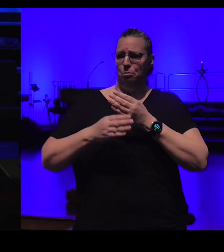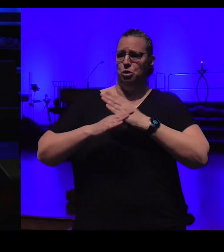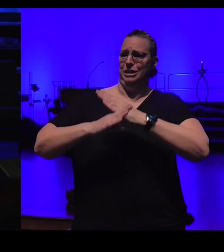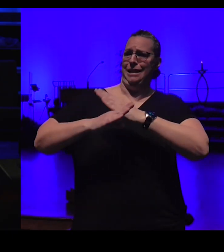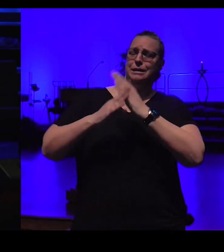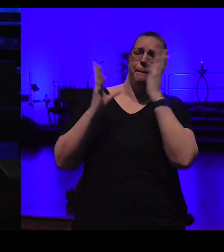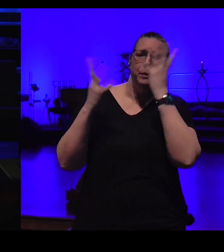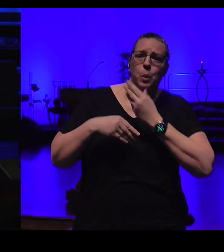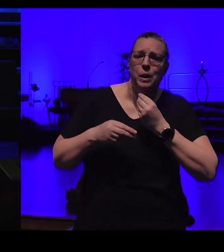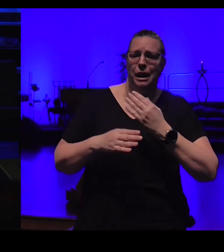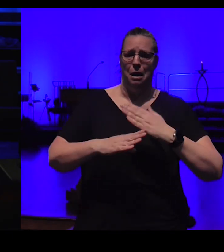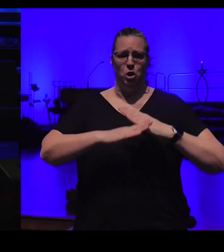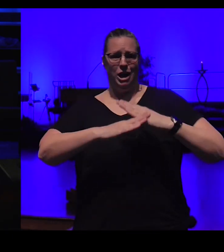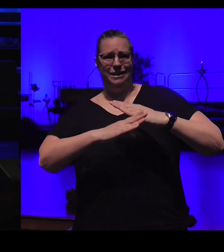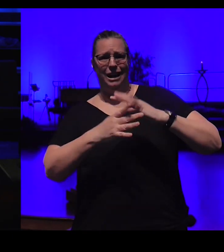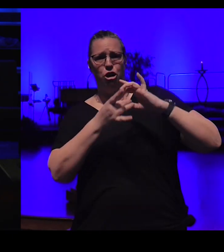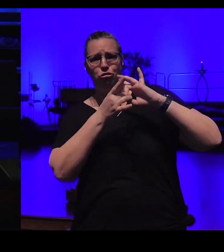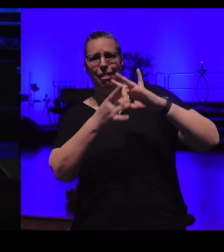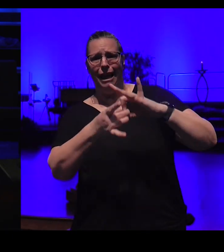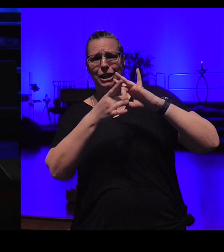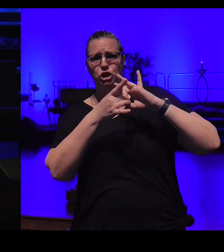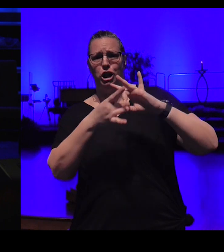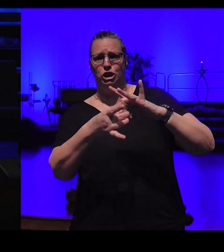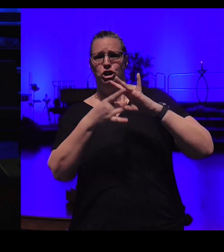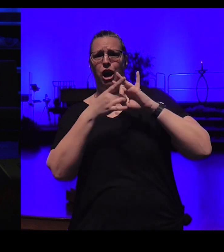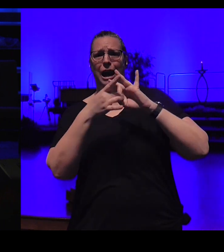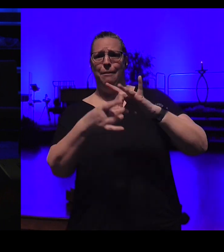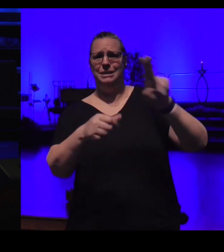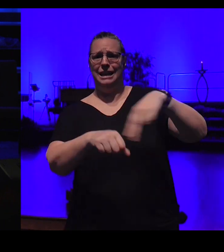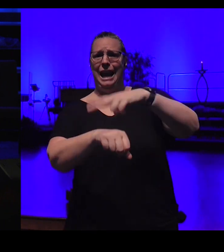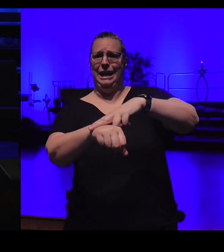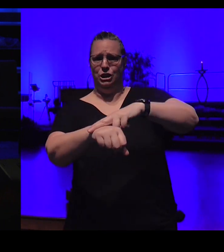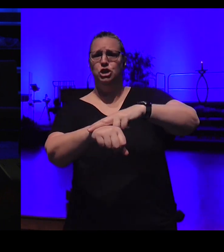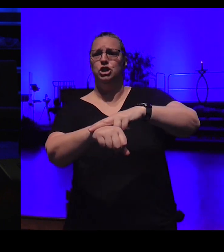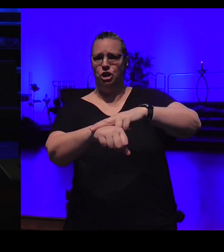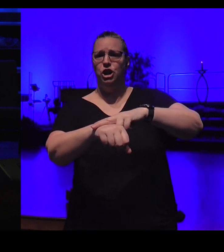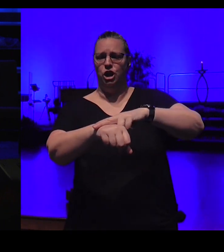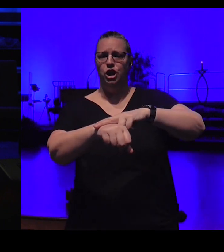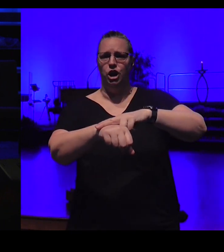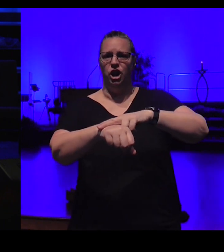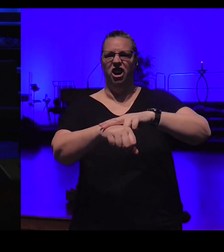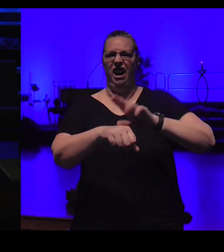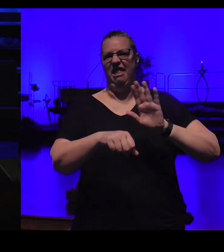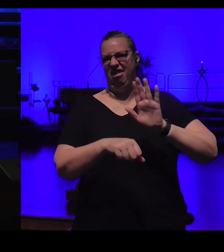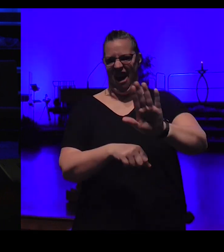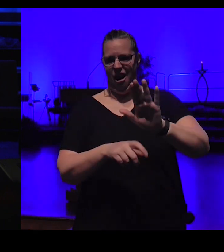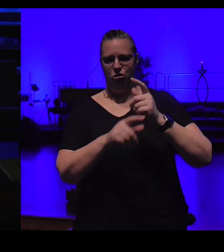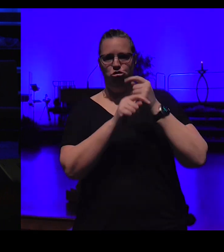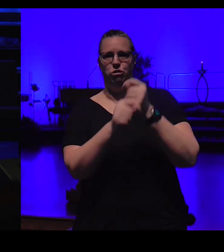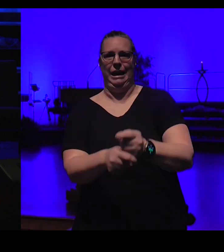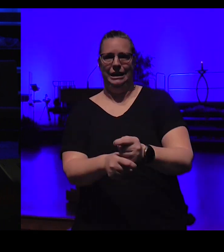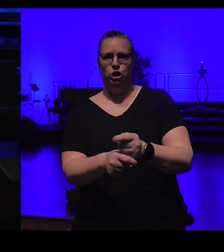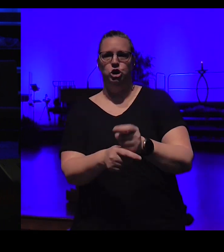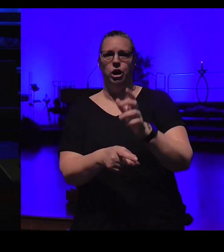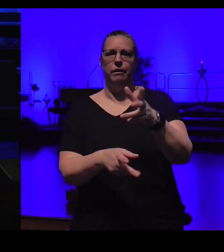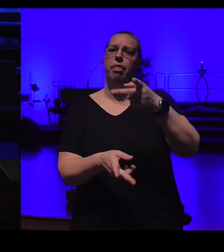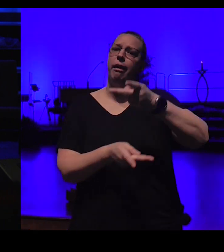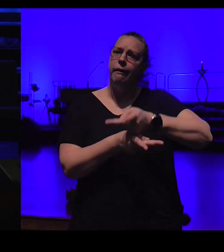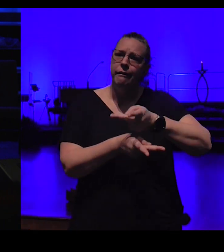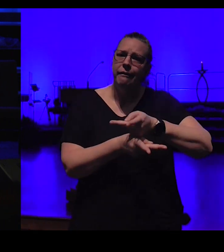this relationship in the Peruvian Quechuan tradition is to tend